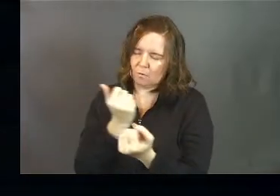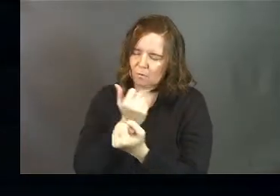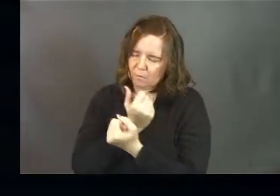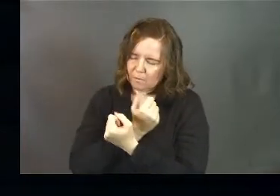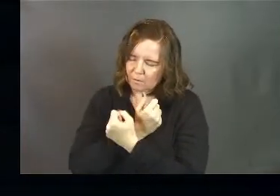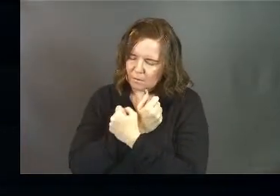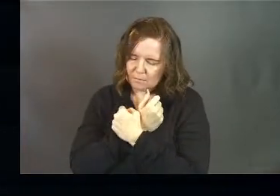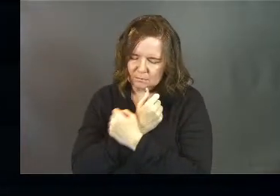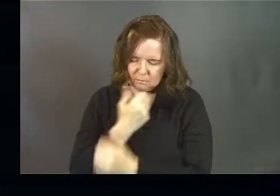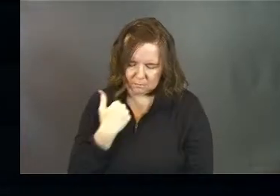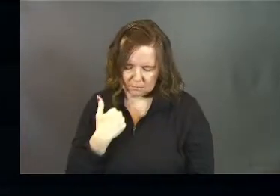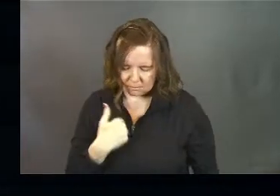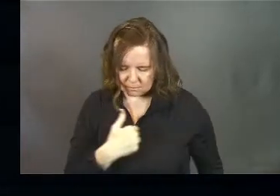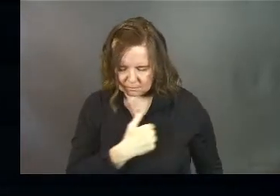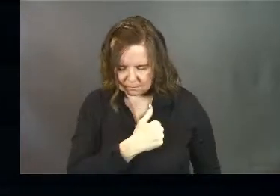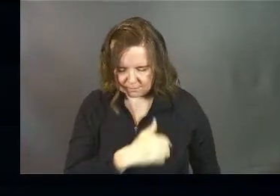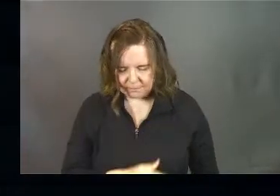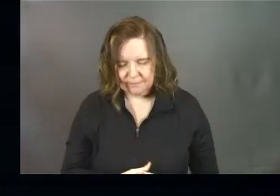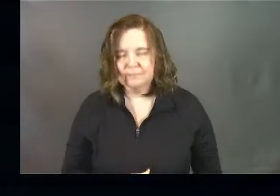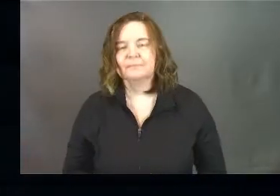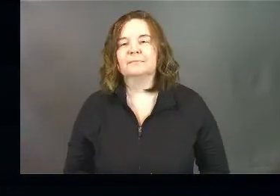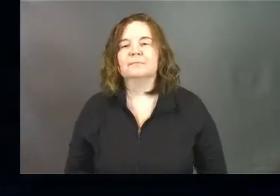love over us.